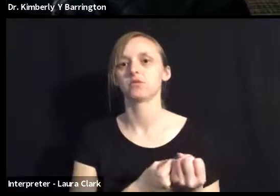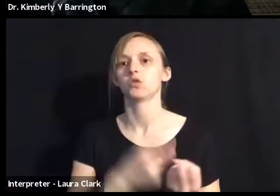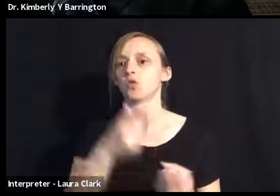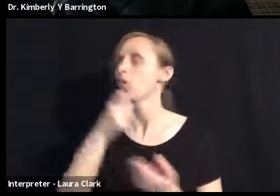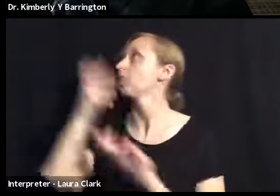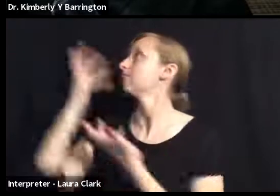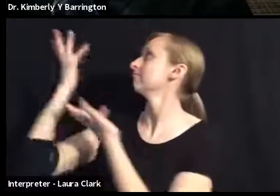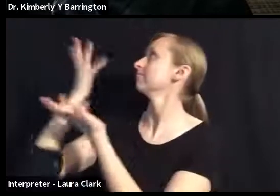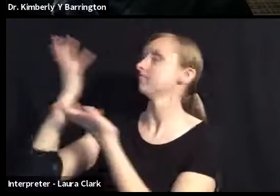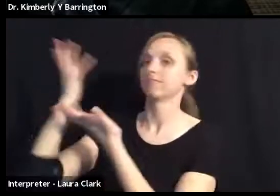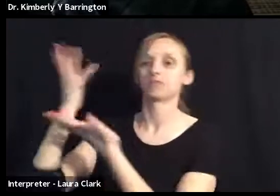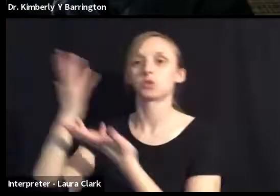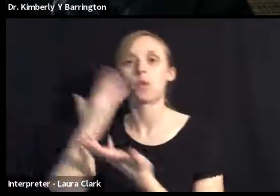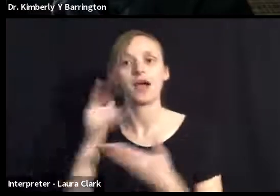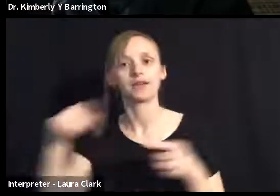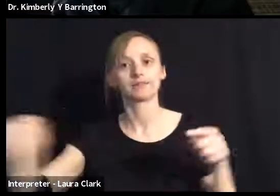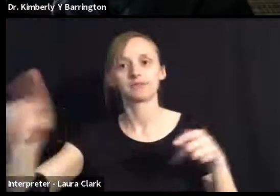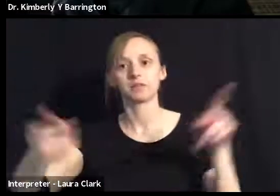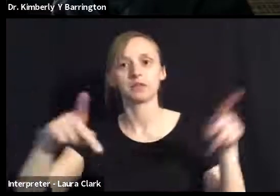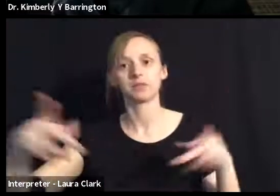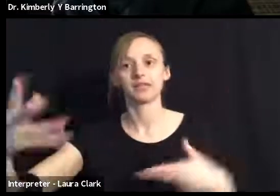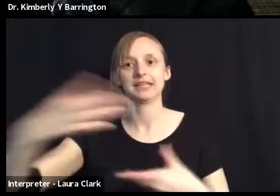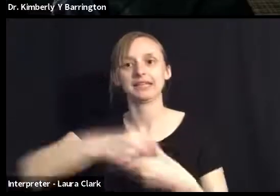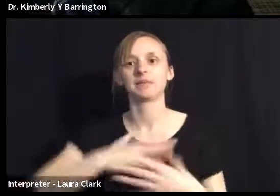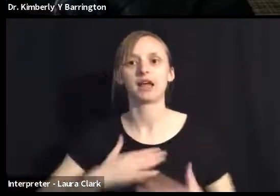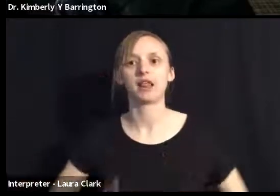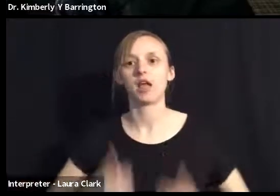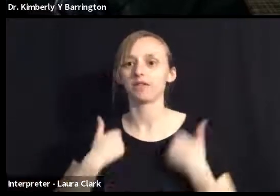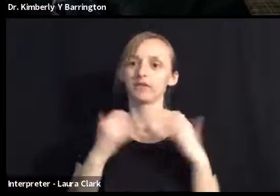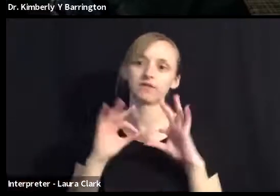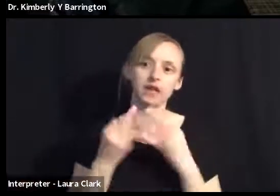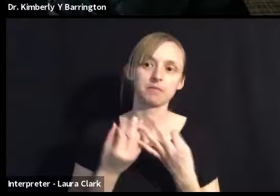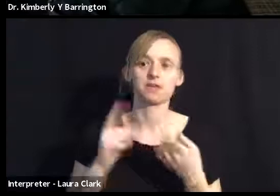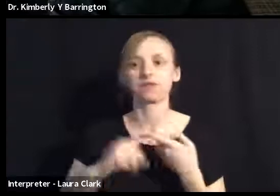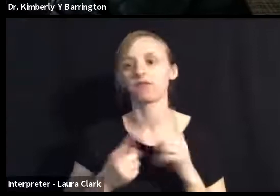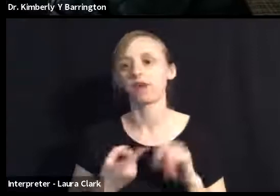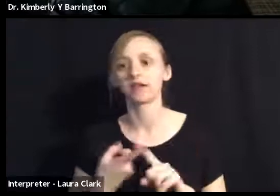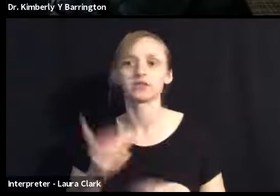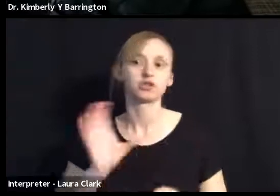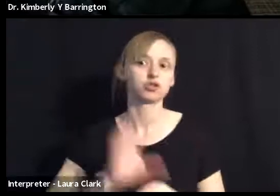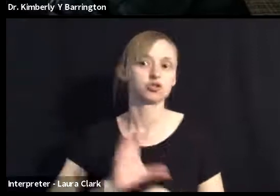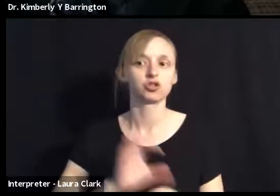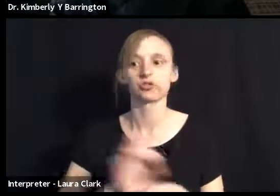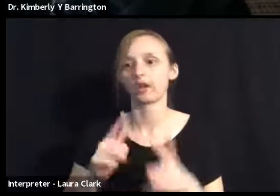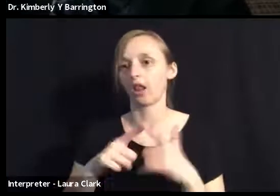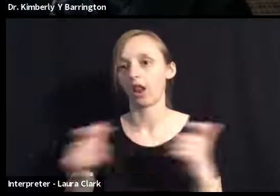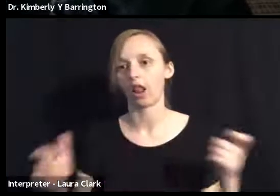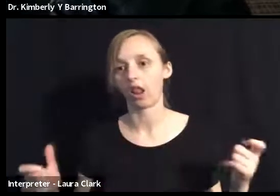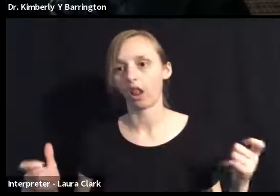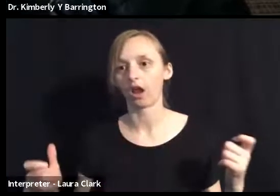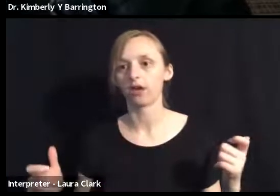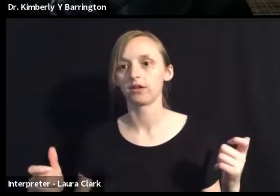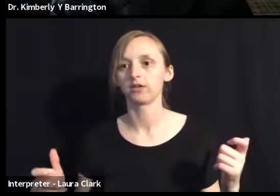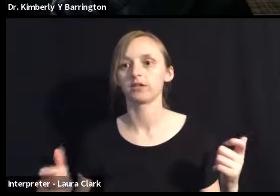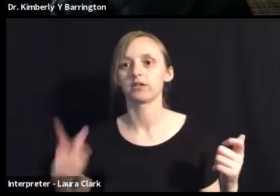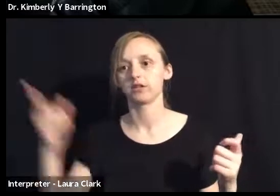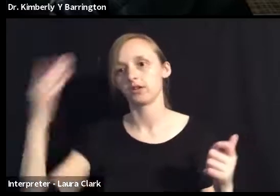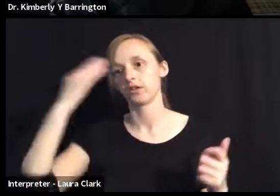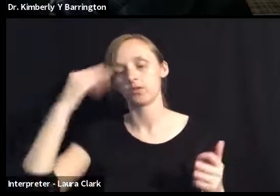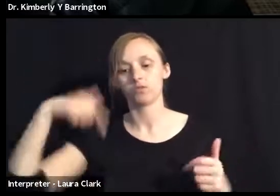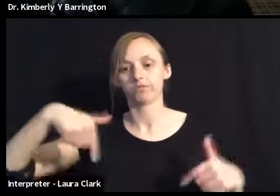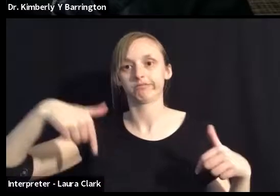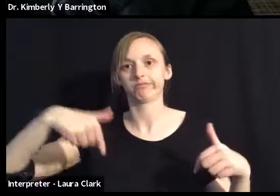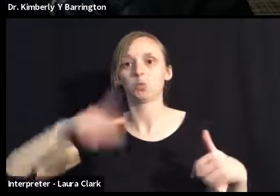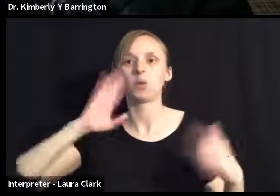people into my life as such, my family, friends, in church or whatever, you know, because he knew that this time was